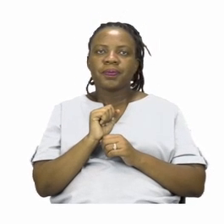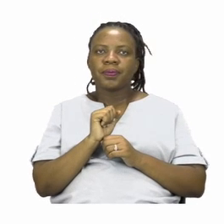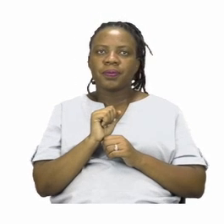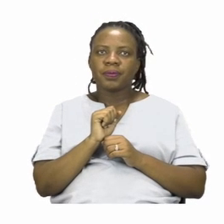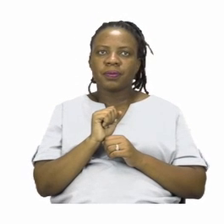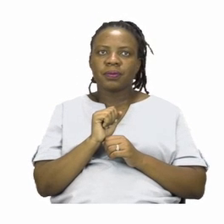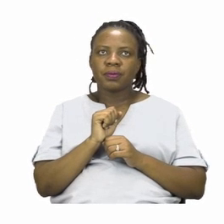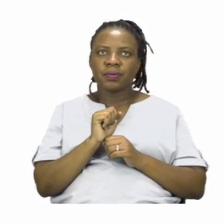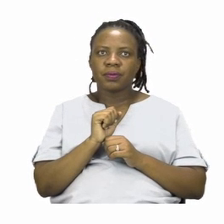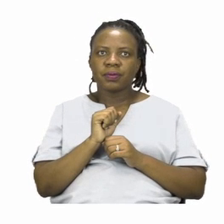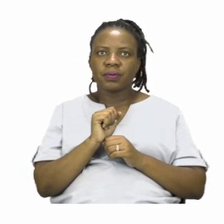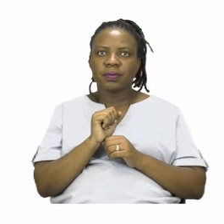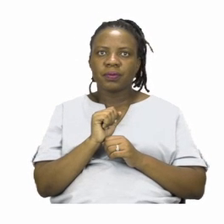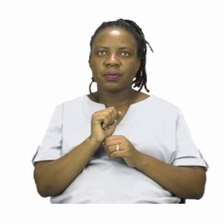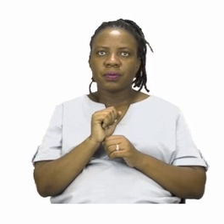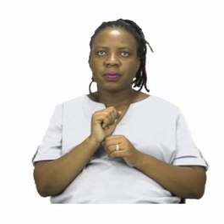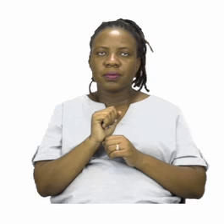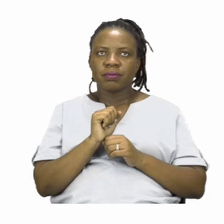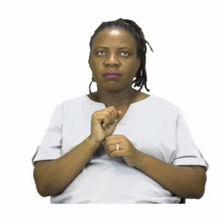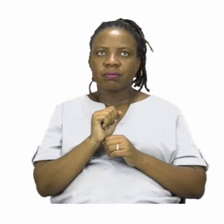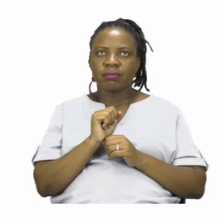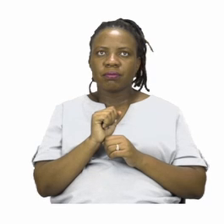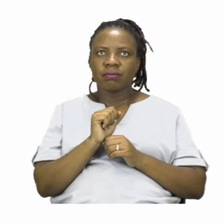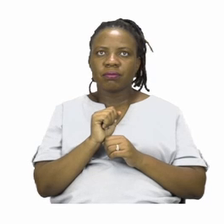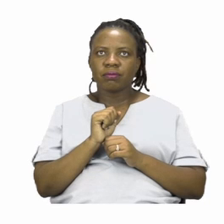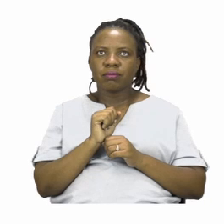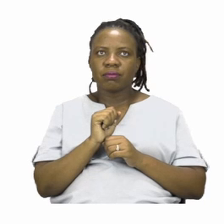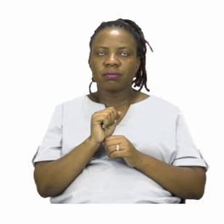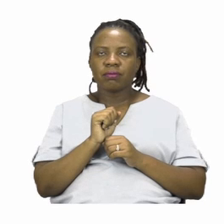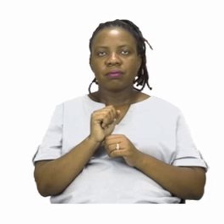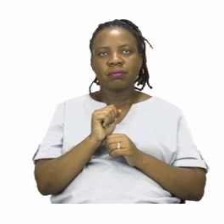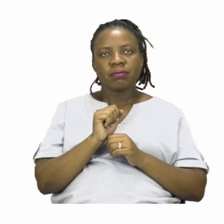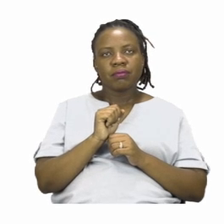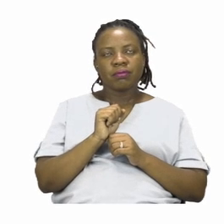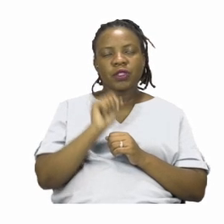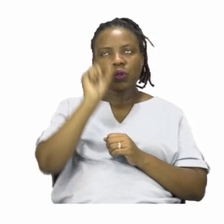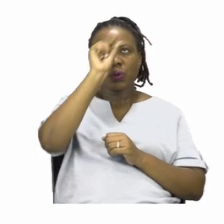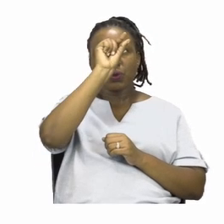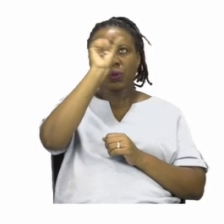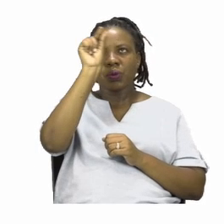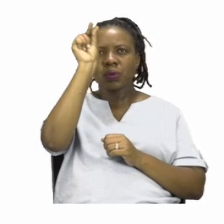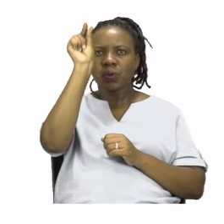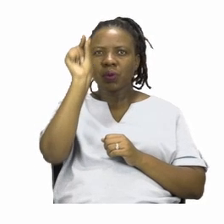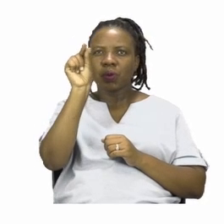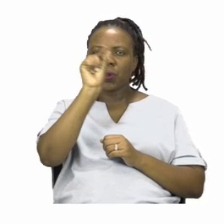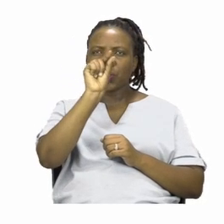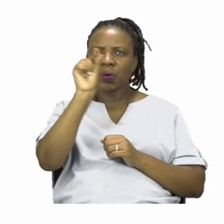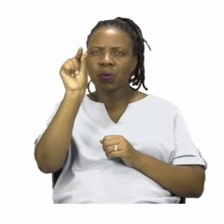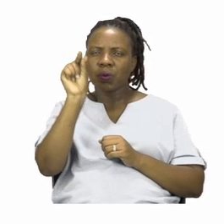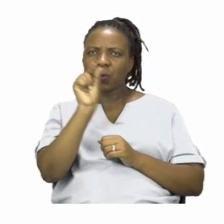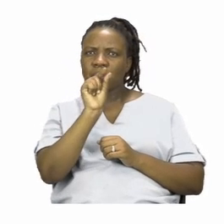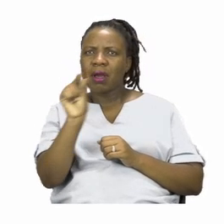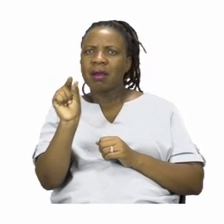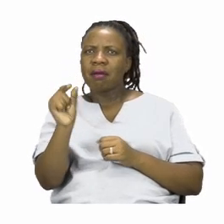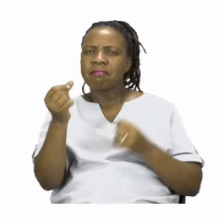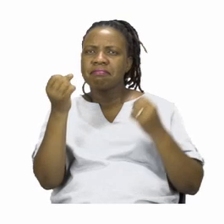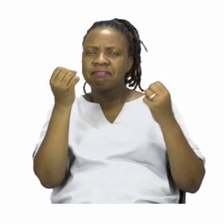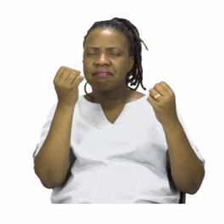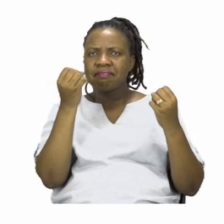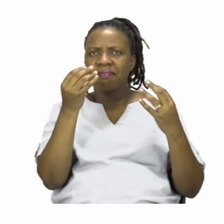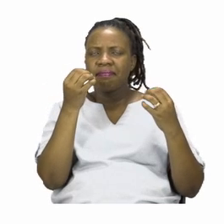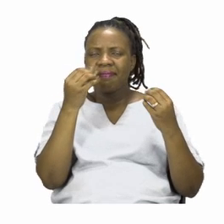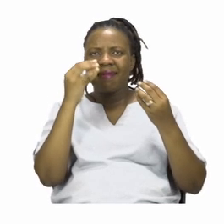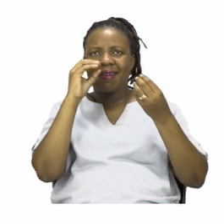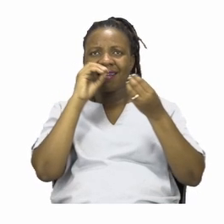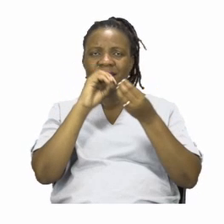if you look carefully, you will see a lot of different numbers. Now, you have to